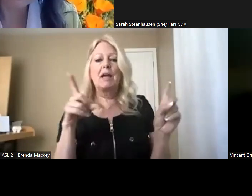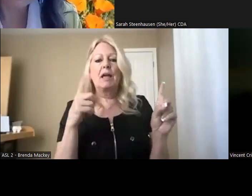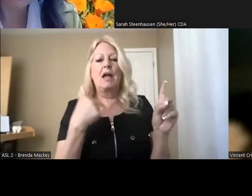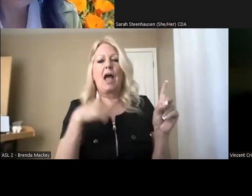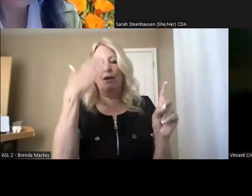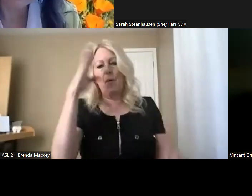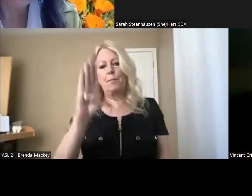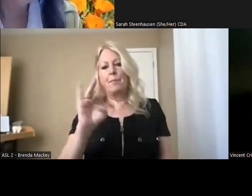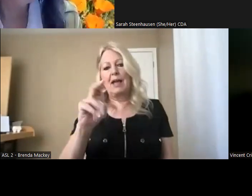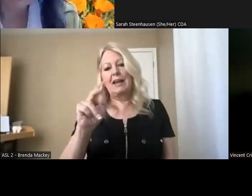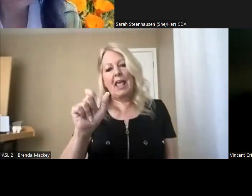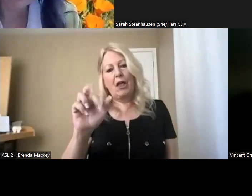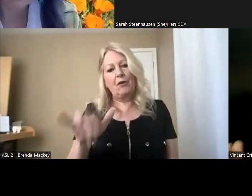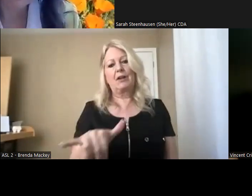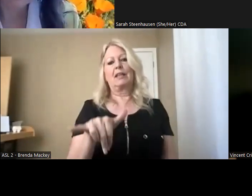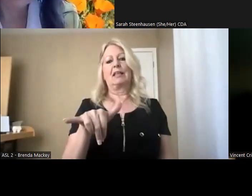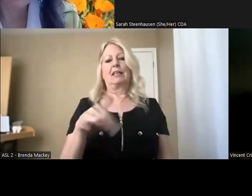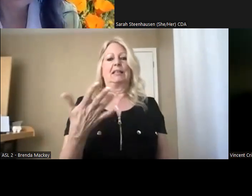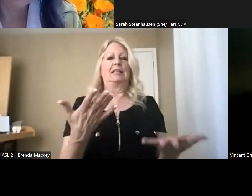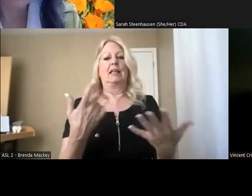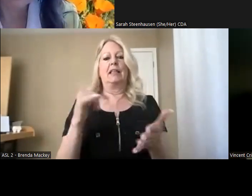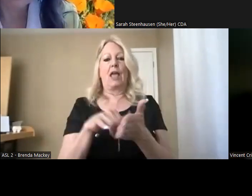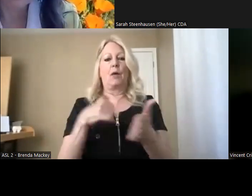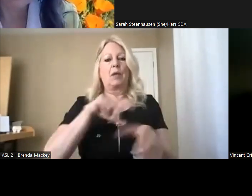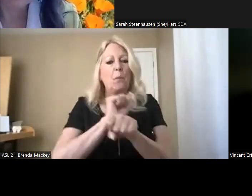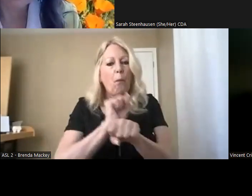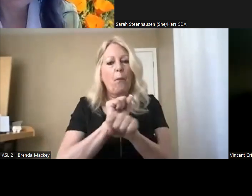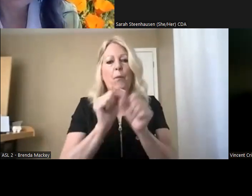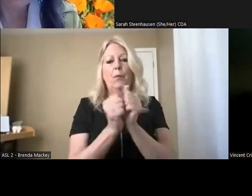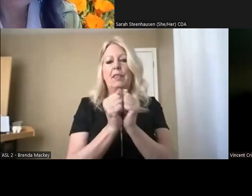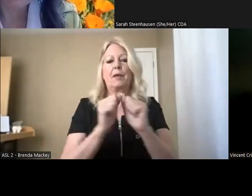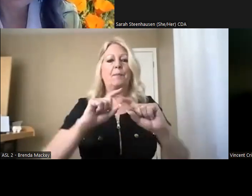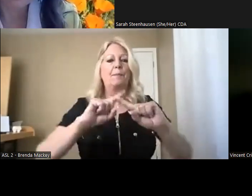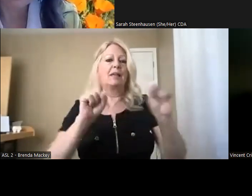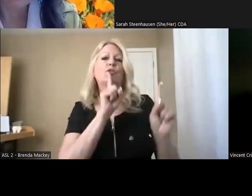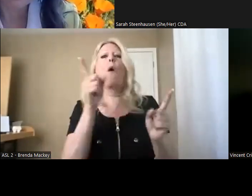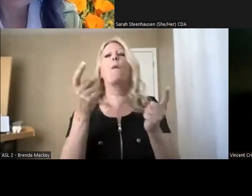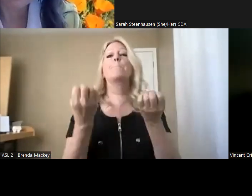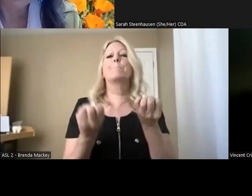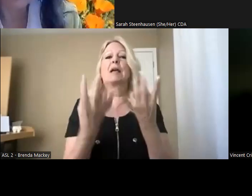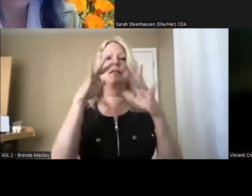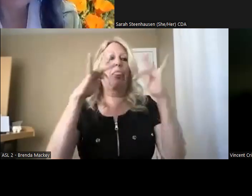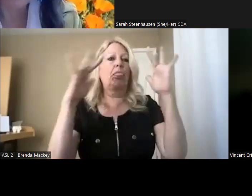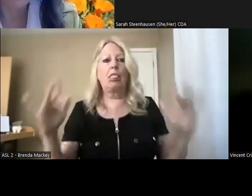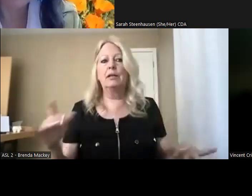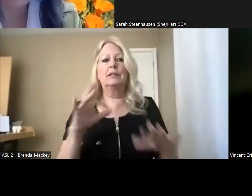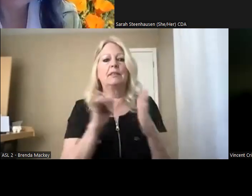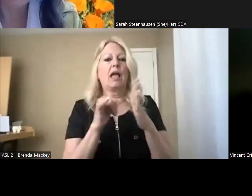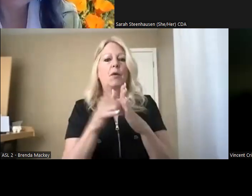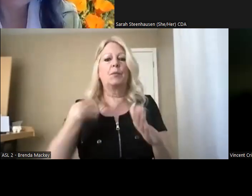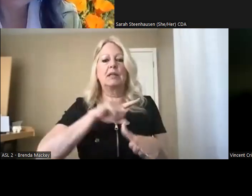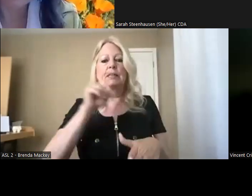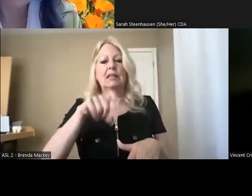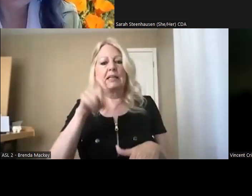binary model that we've worked with, and now there's just so many different things and families look different. So we need to think about that as we're doing this.